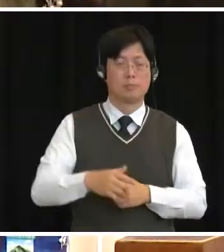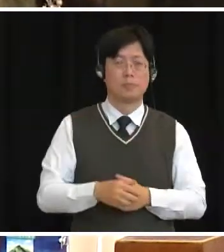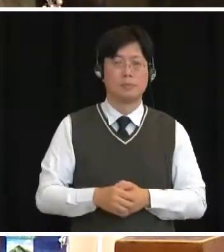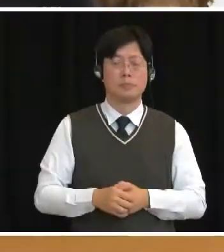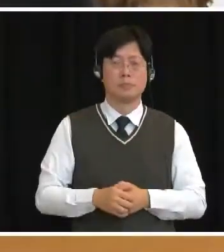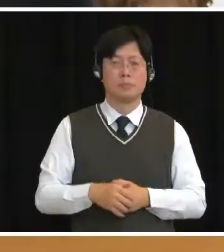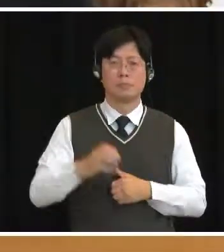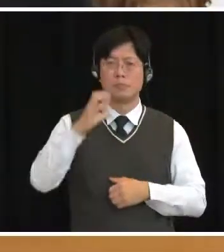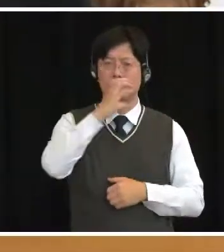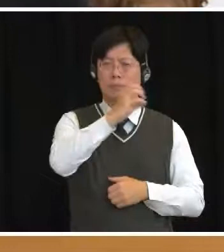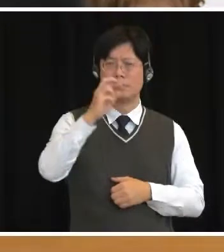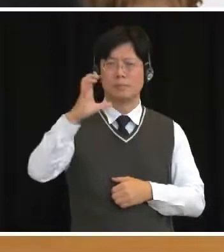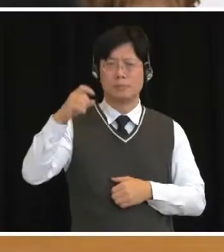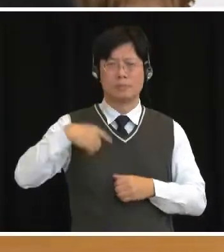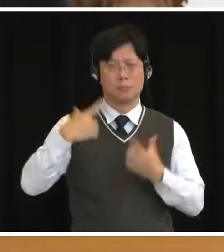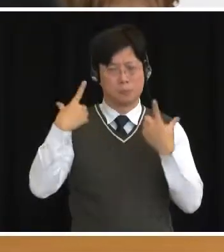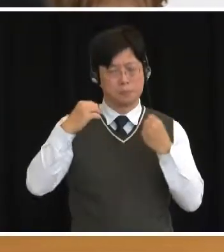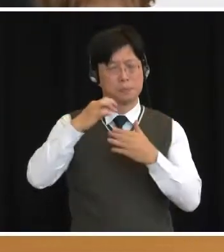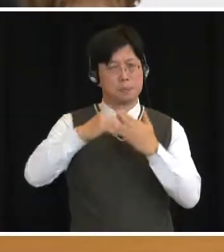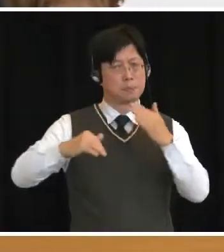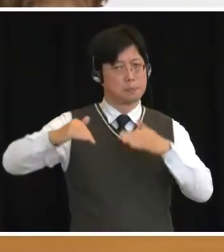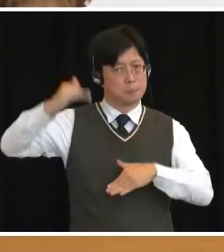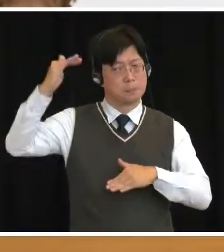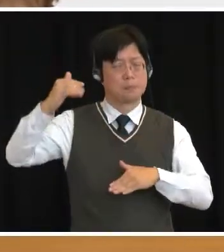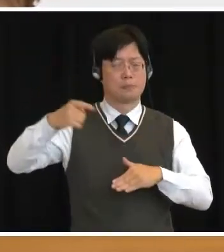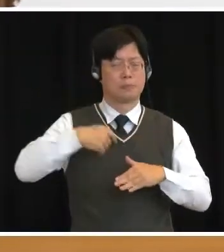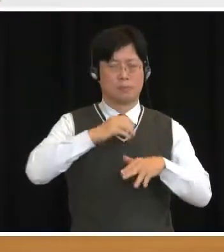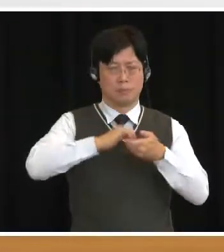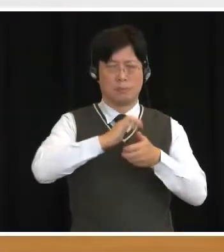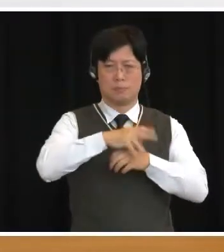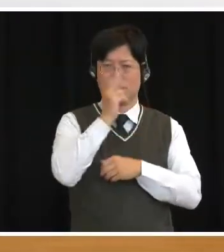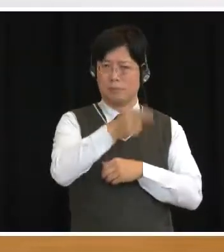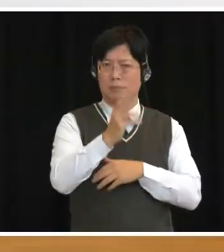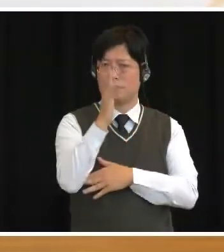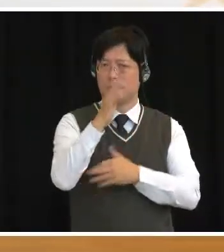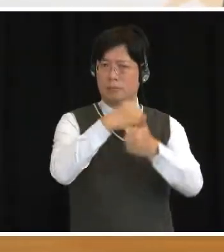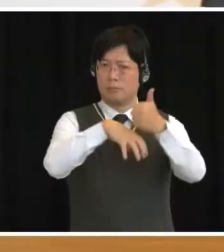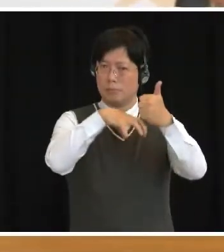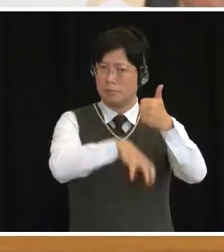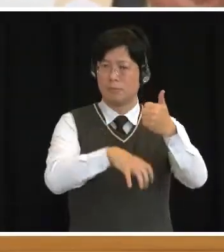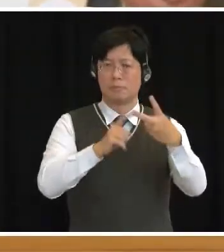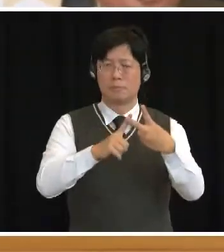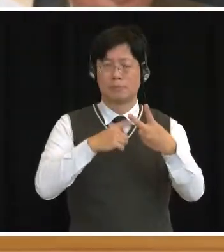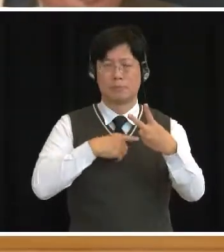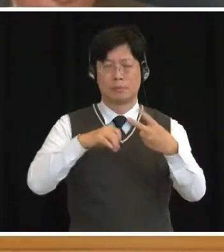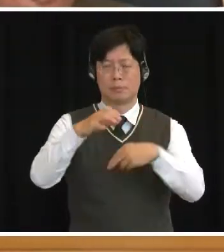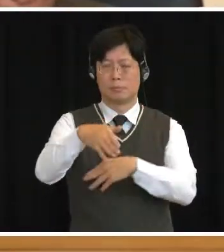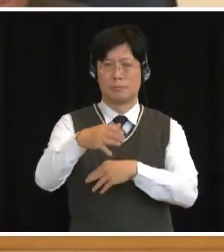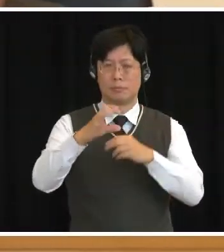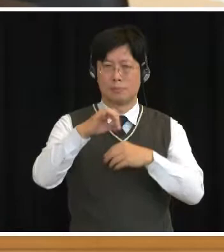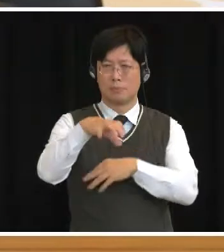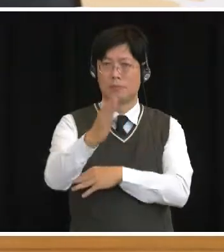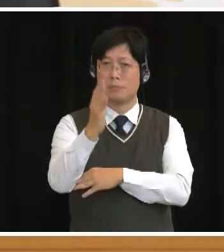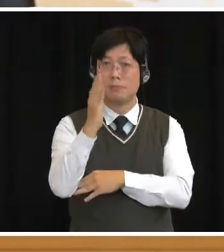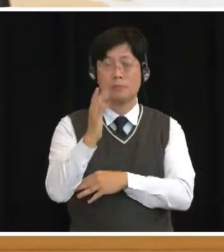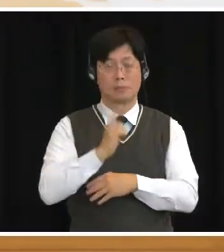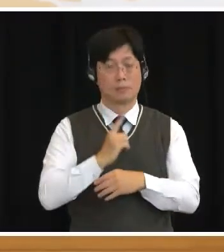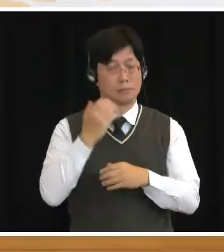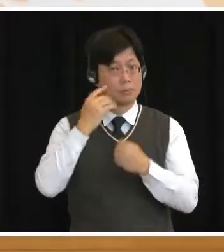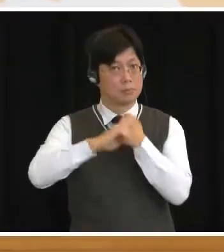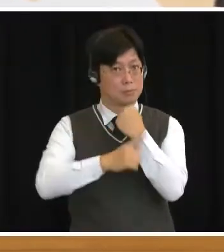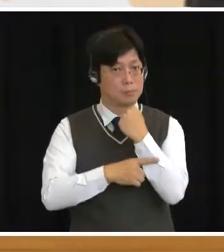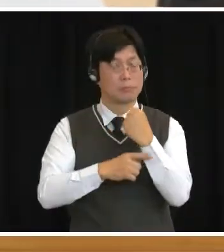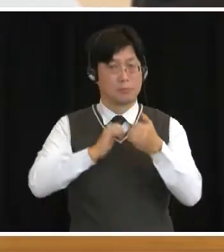takes precedence over conflicting domestic law. So we do ask